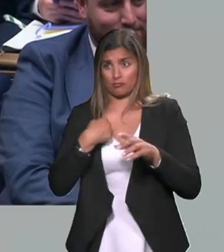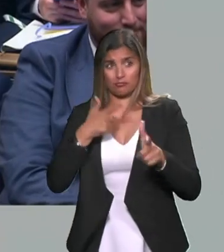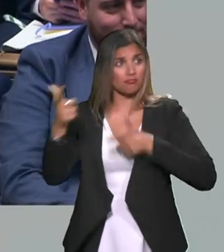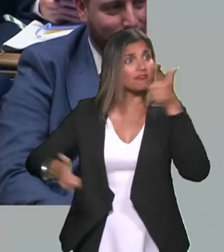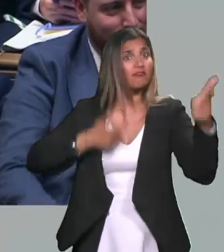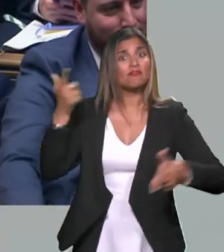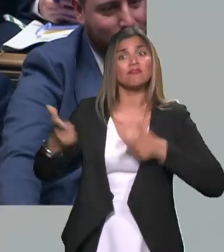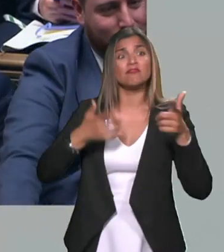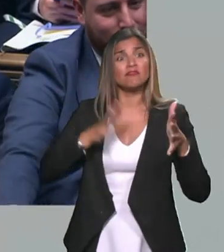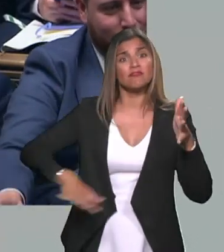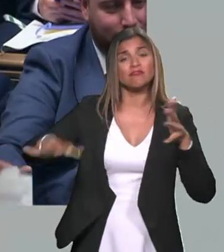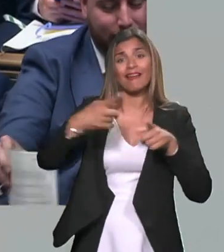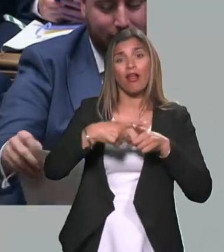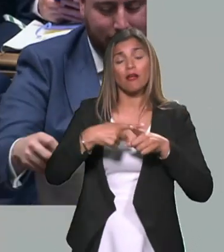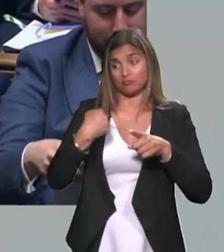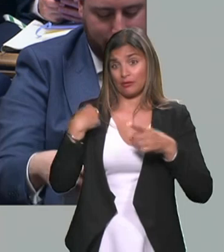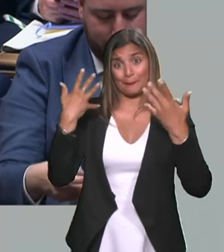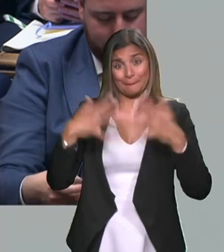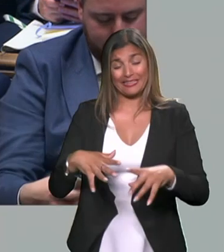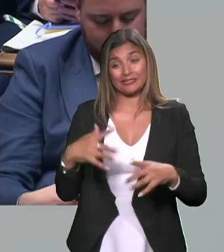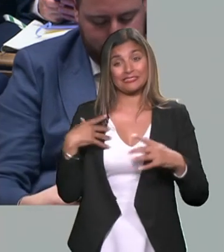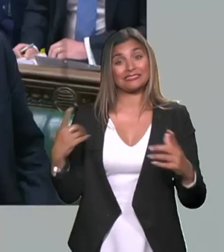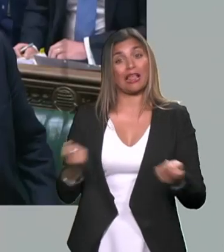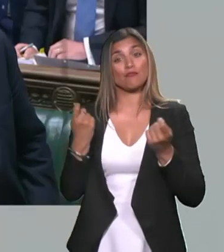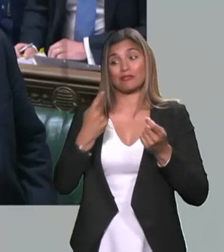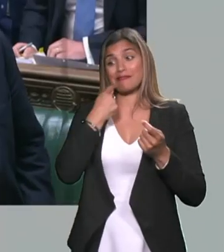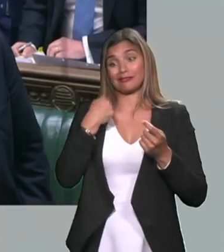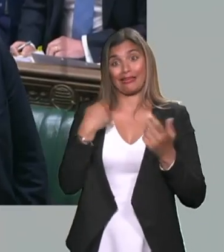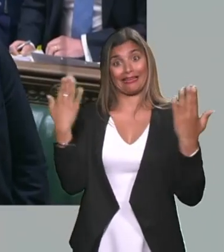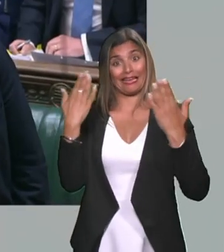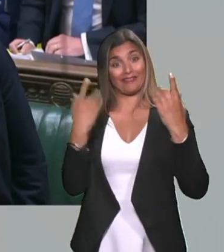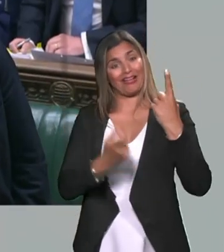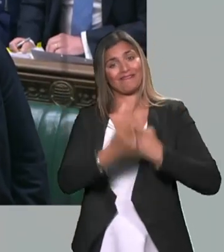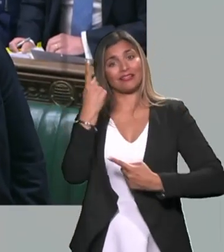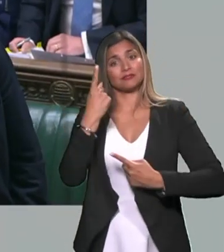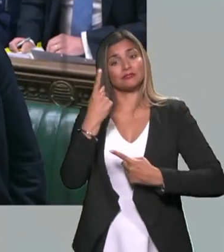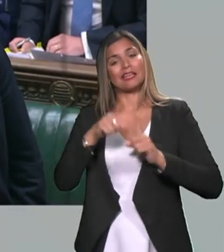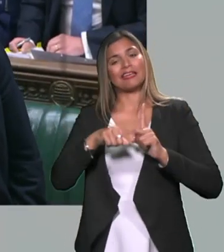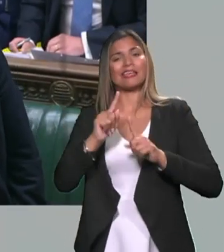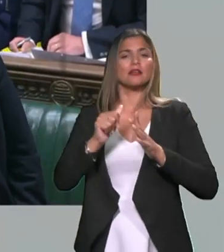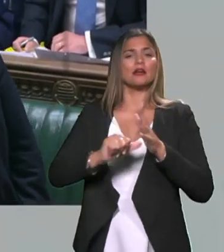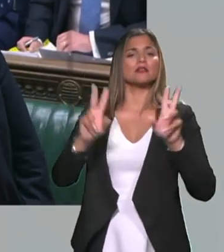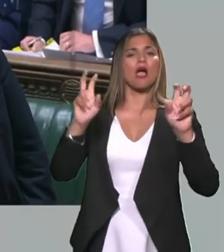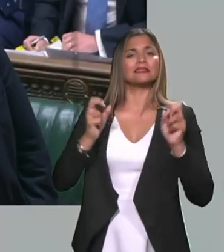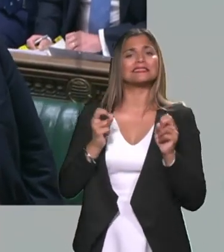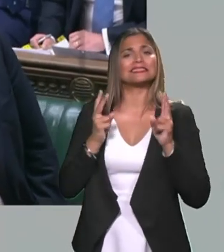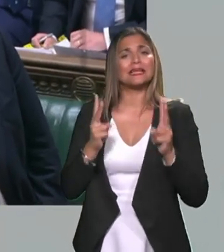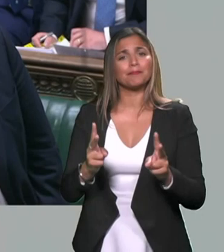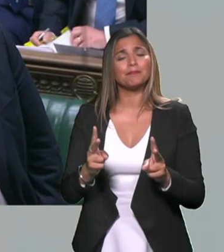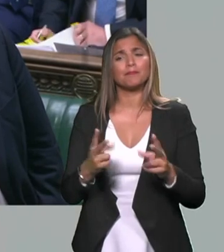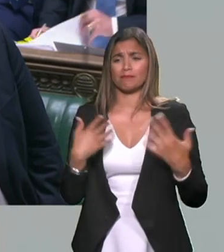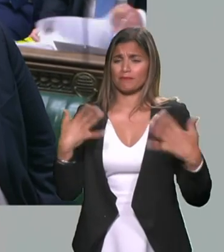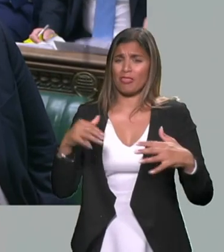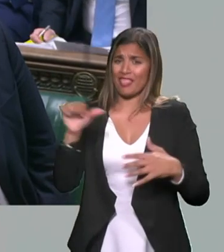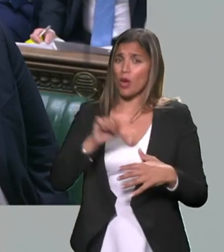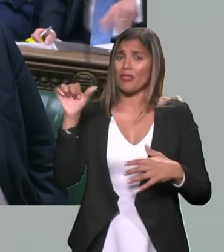to celebrate the 163,000 Kickstarters who we've helped into work. And that is our ambition, to